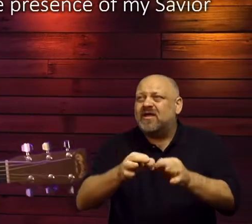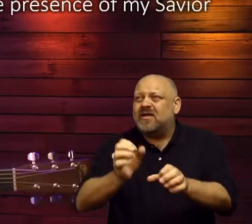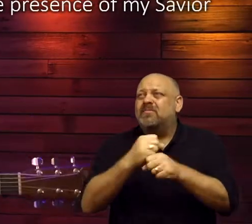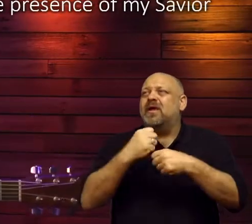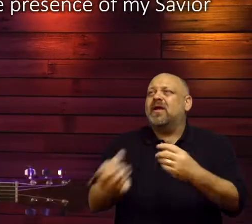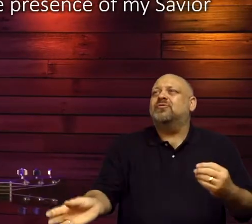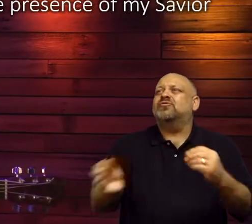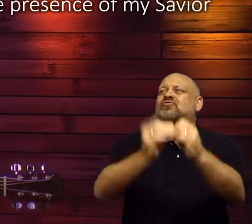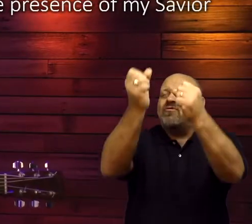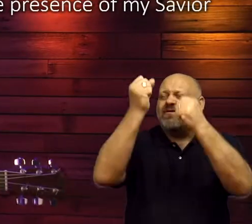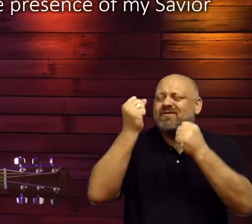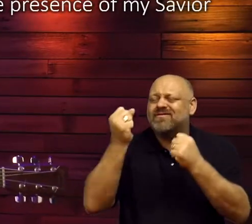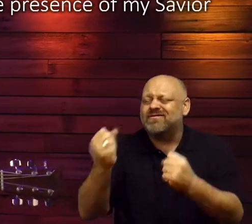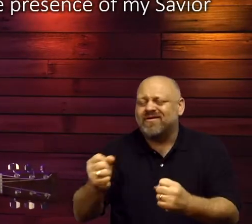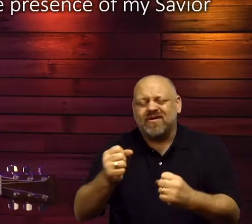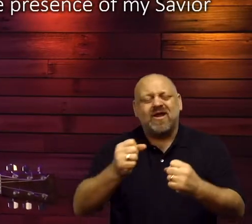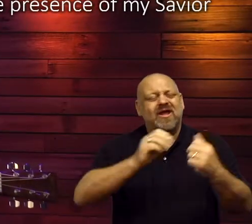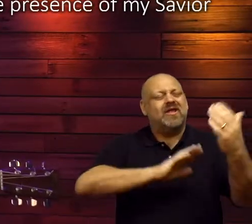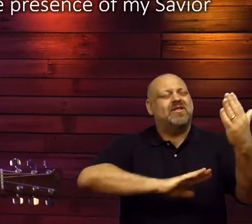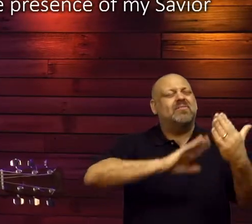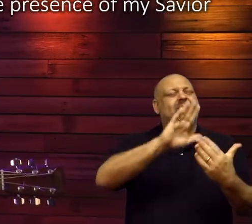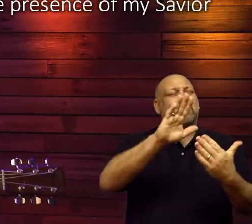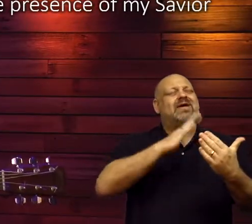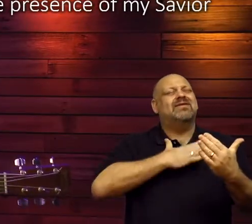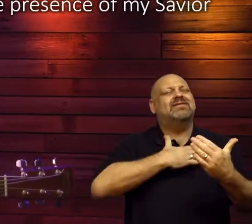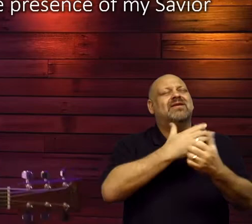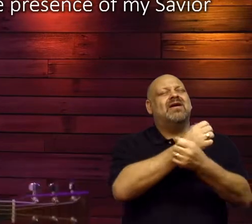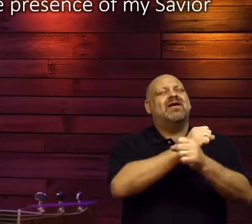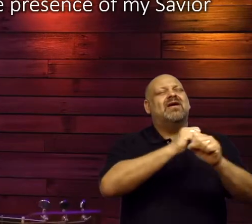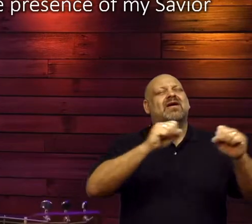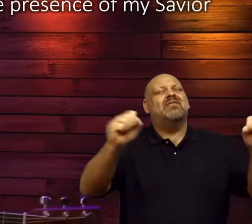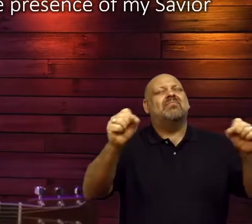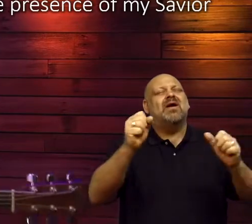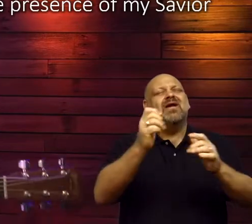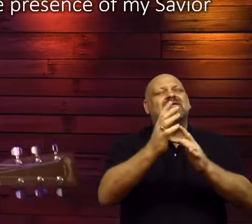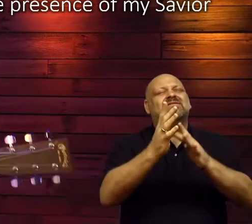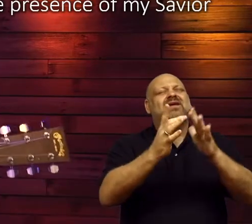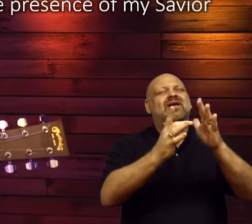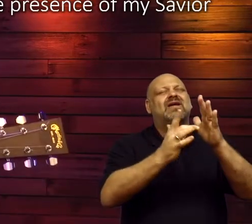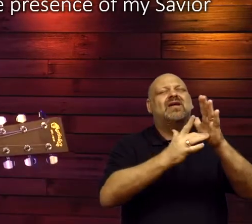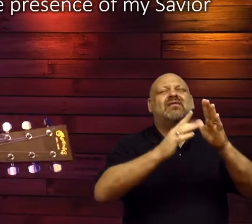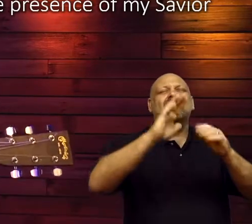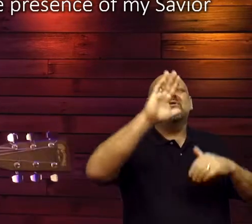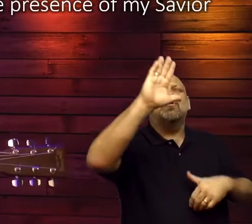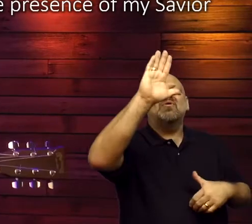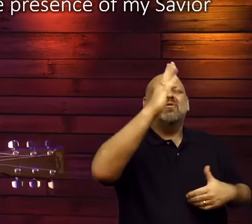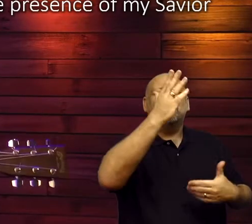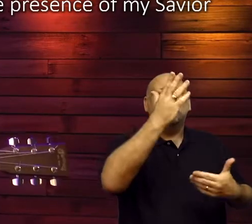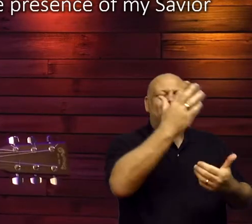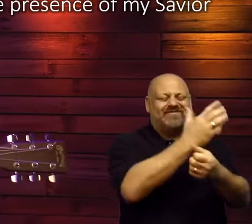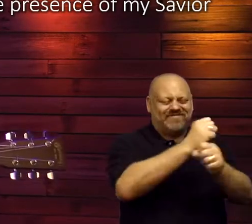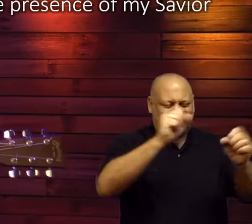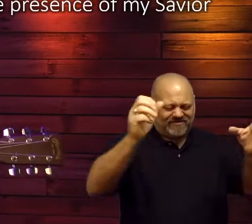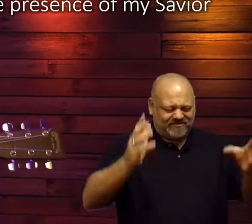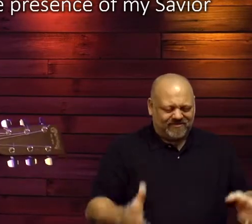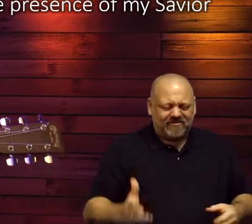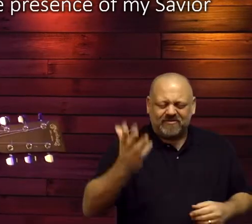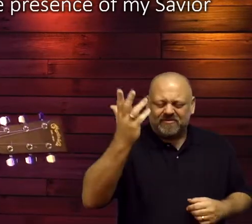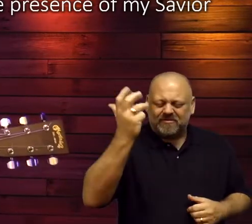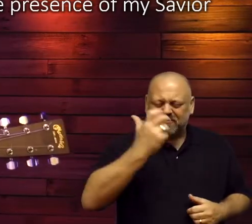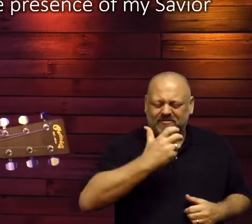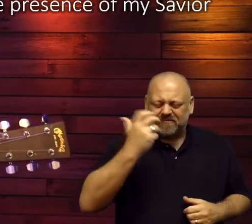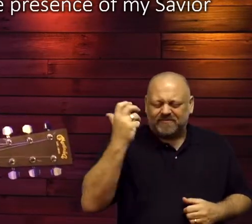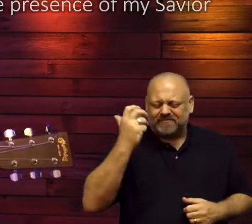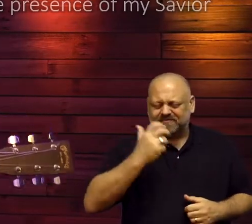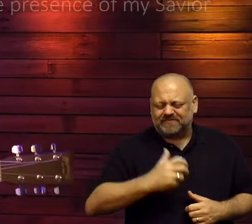My faith will be made stronger in the presence of my Savior.